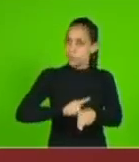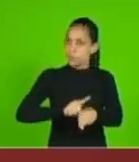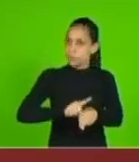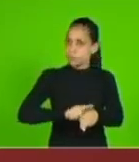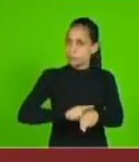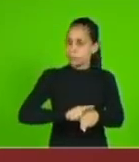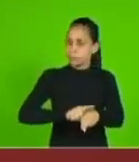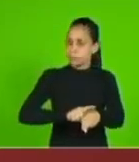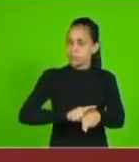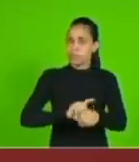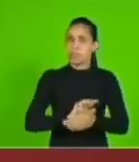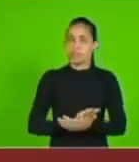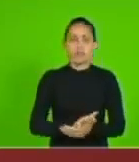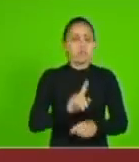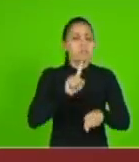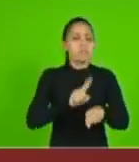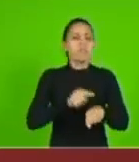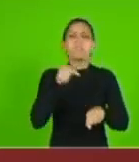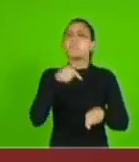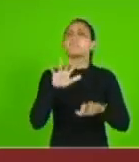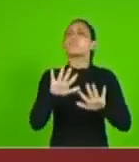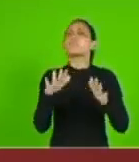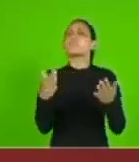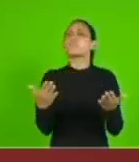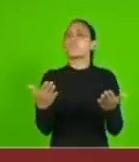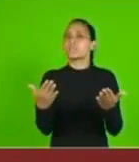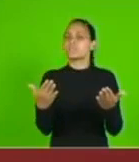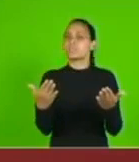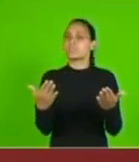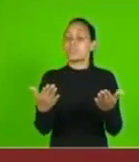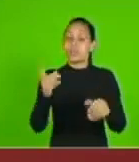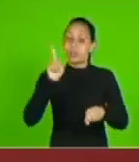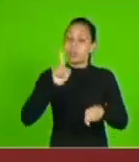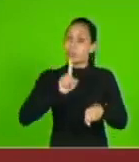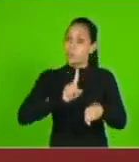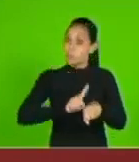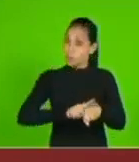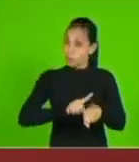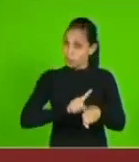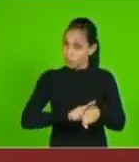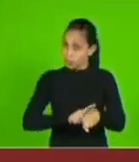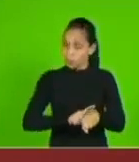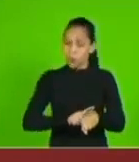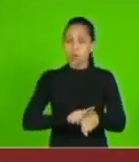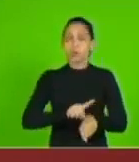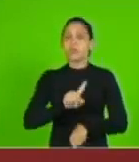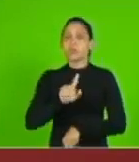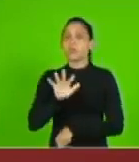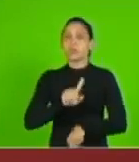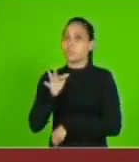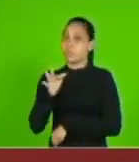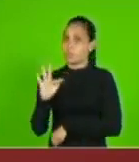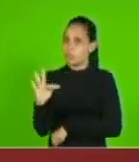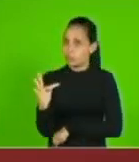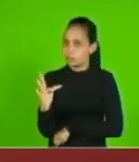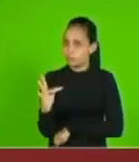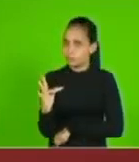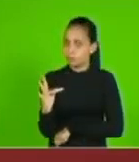the moment. And what moment is this? It is a moment called, time called